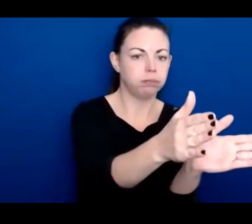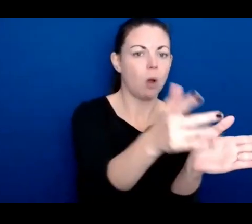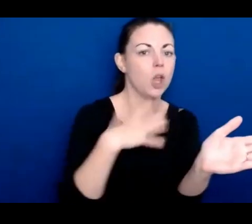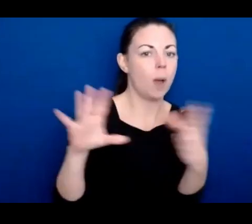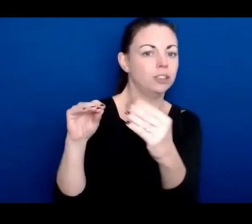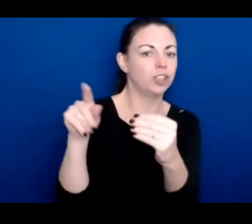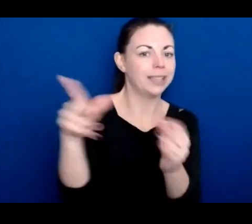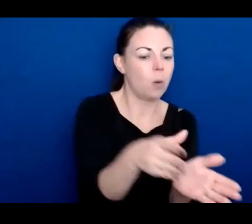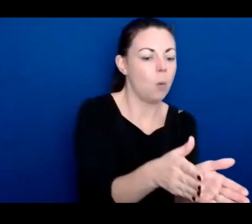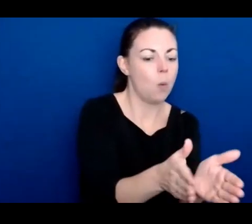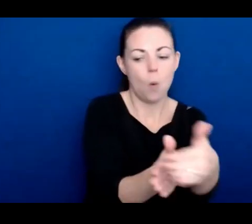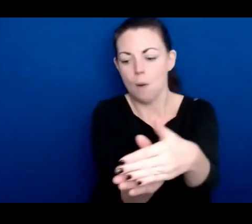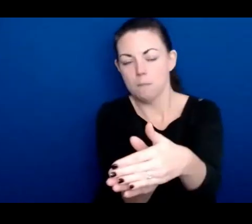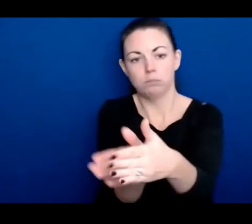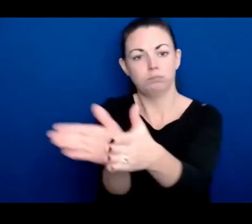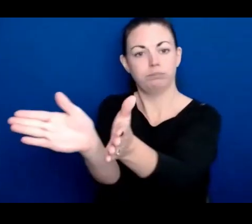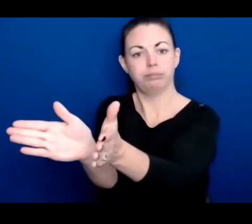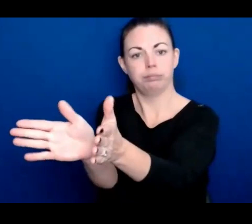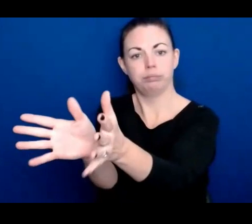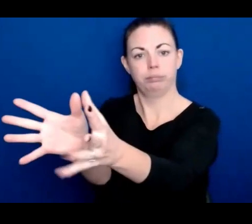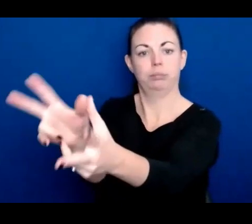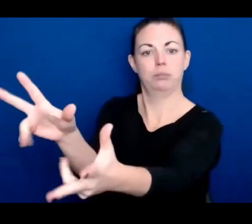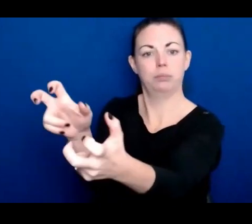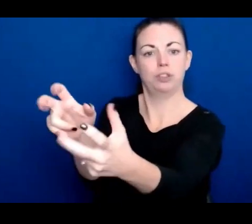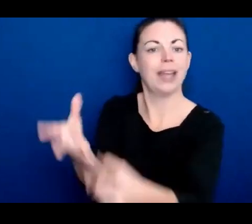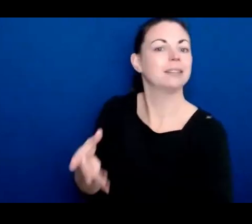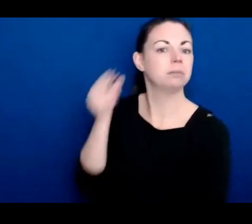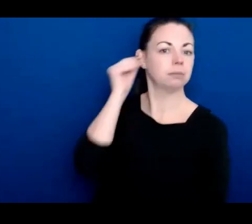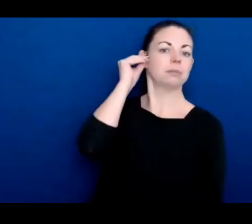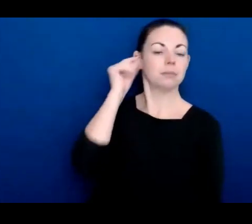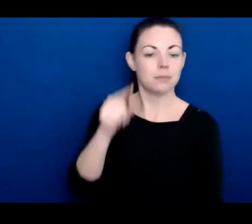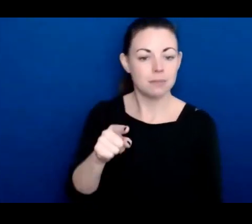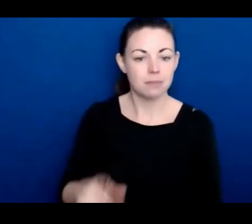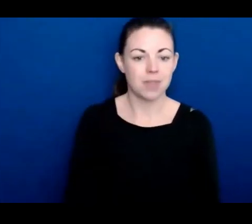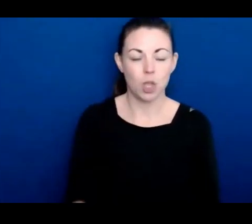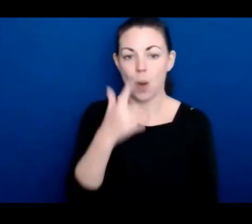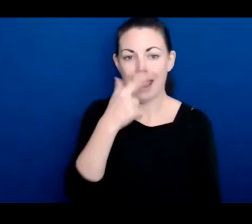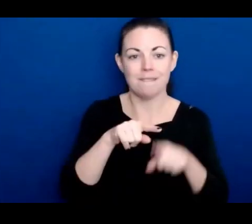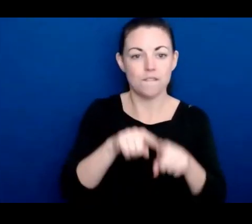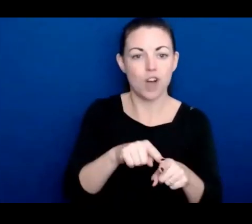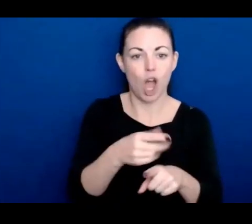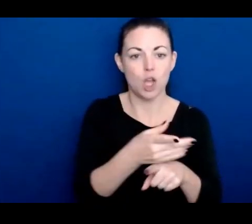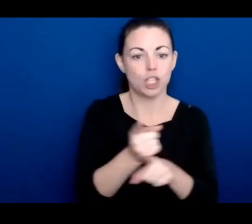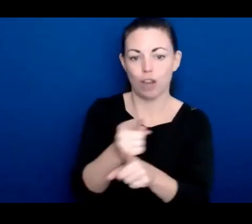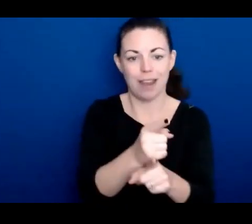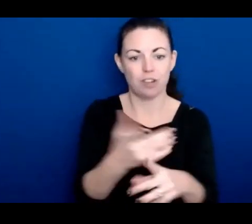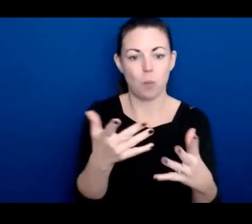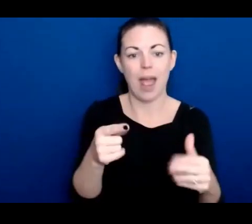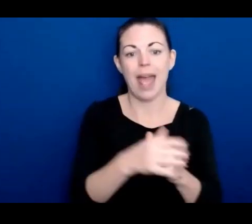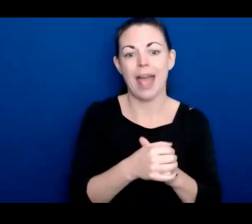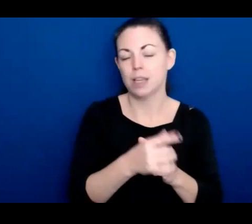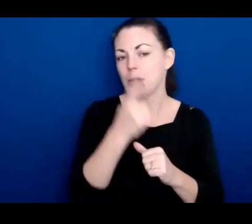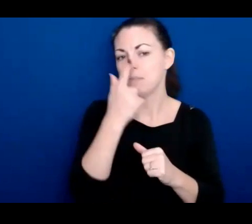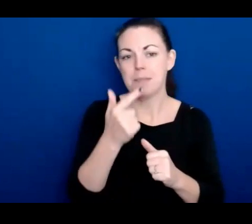pointing it. But the more vertical, the more directional it becomes. So let's just say you break out into a coffee